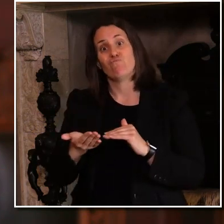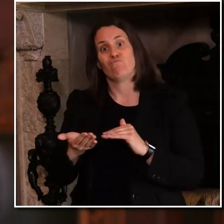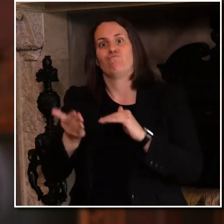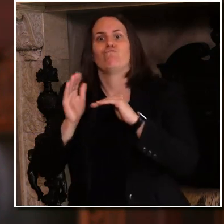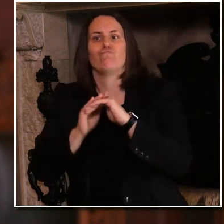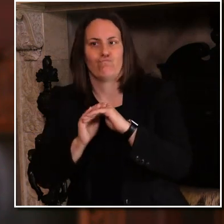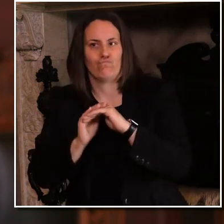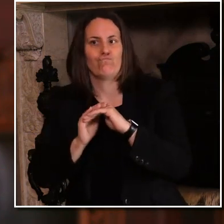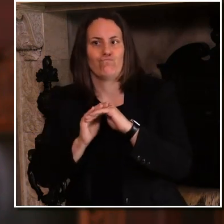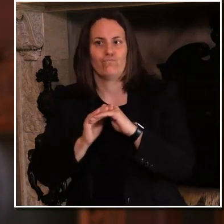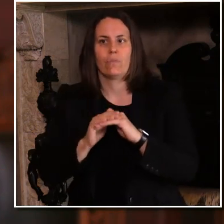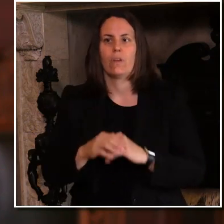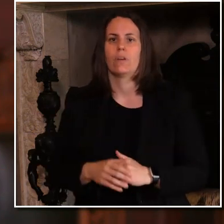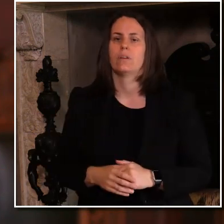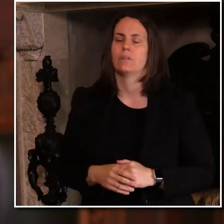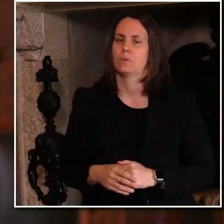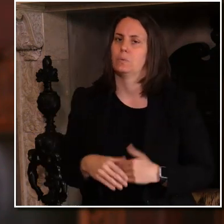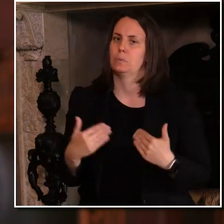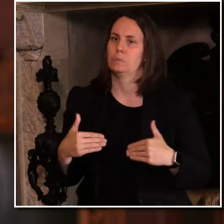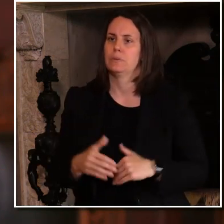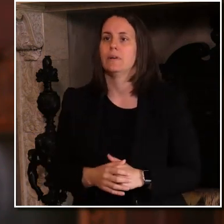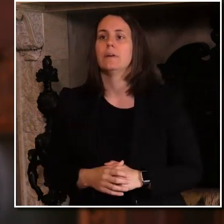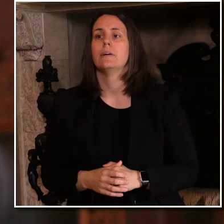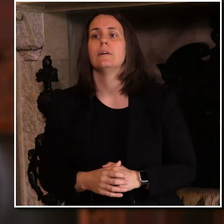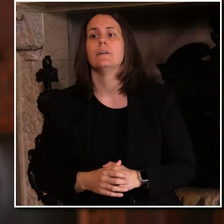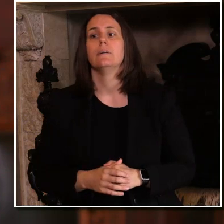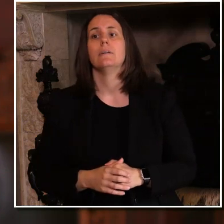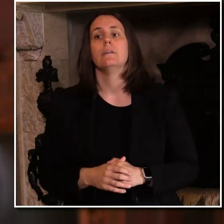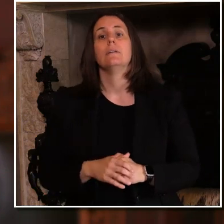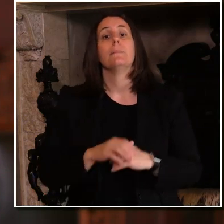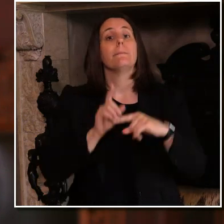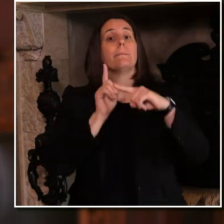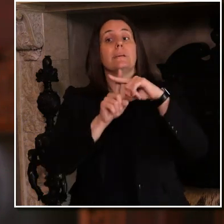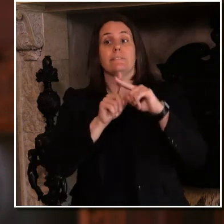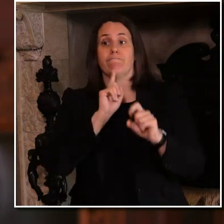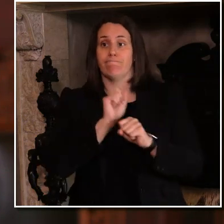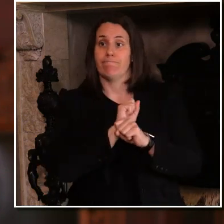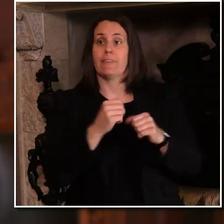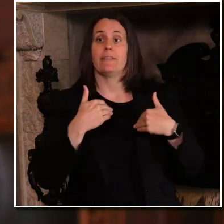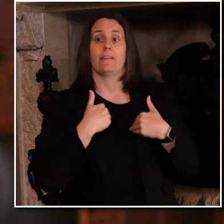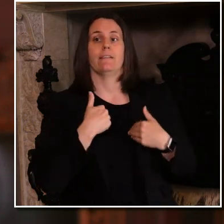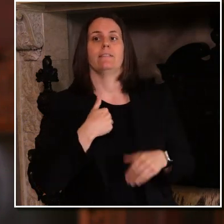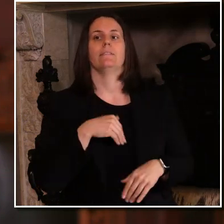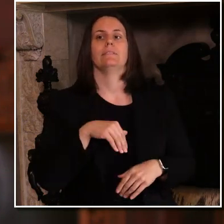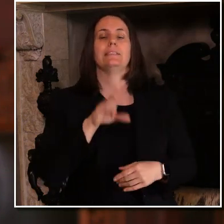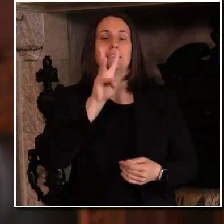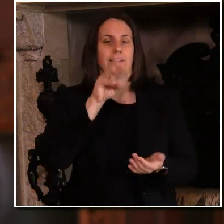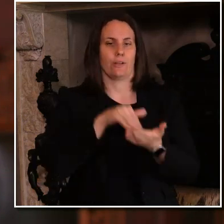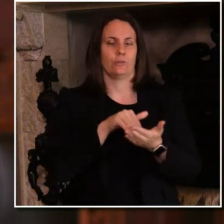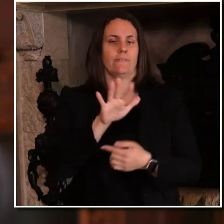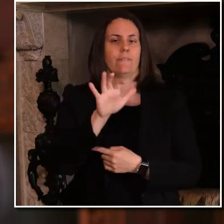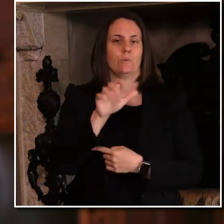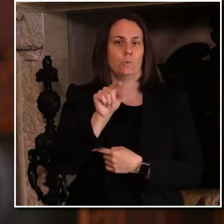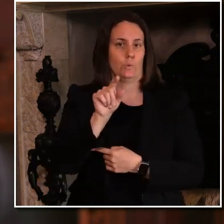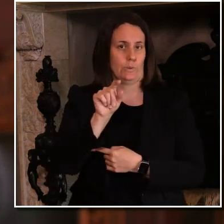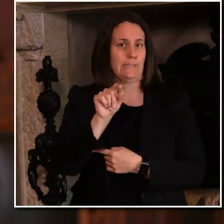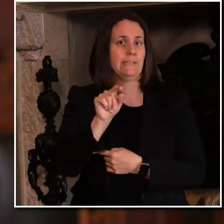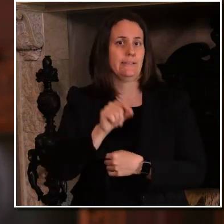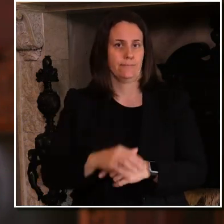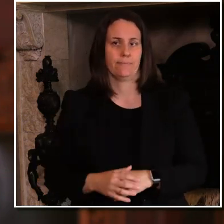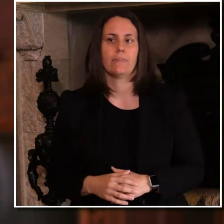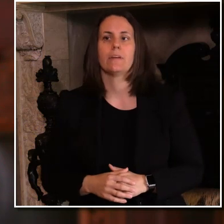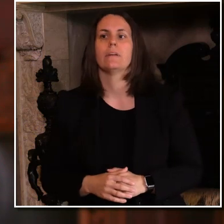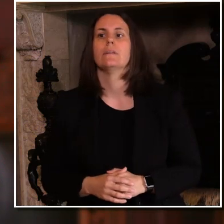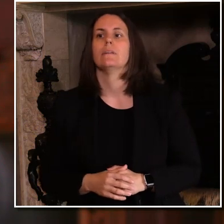now 6,520 confirmed cases of COVID-19 in Wisconsin, which is an increase of